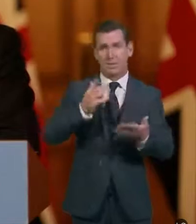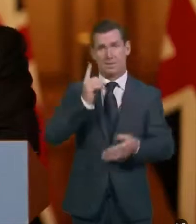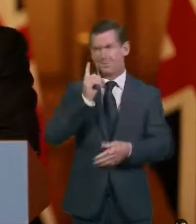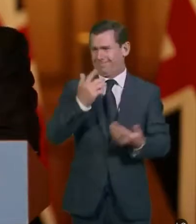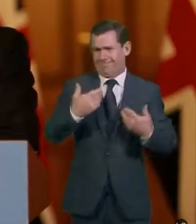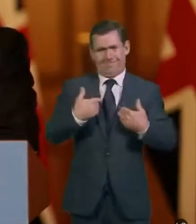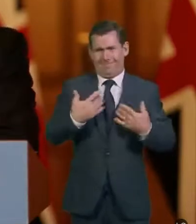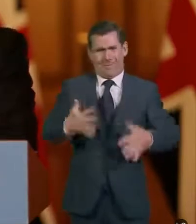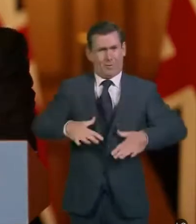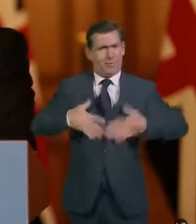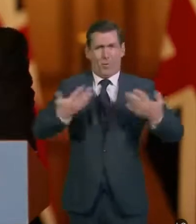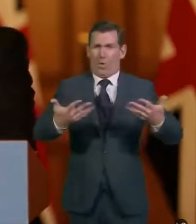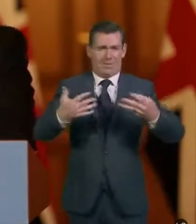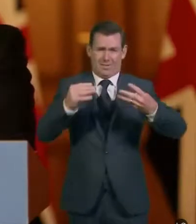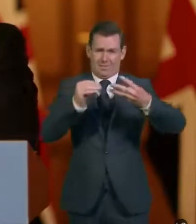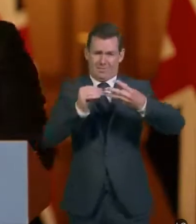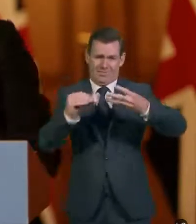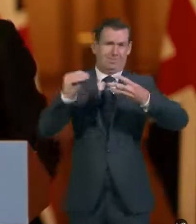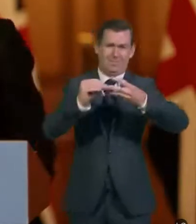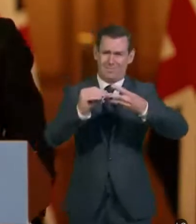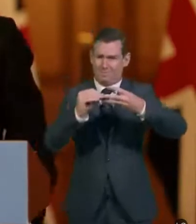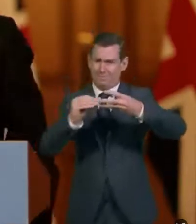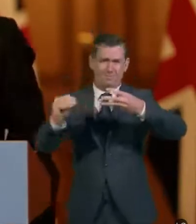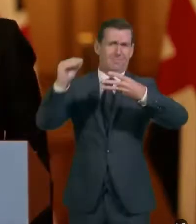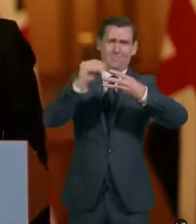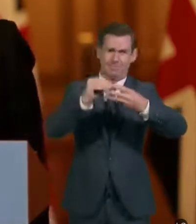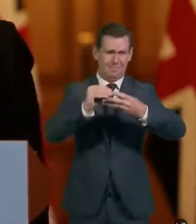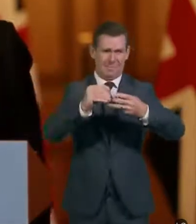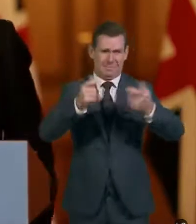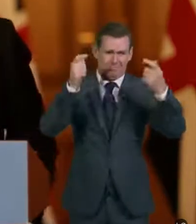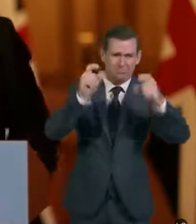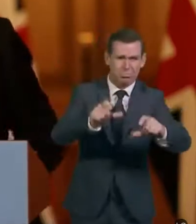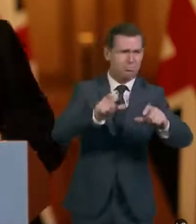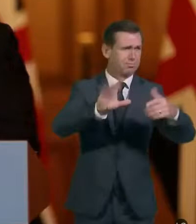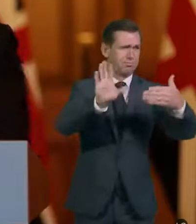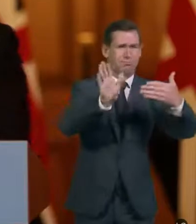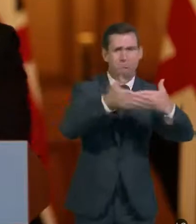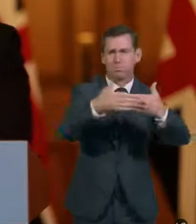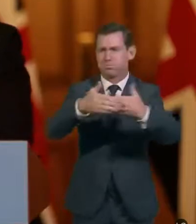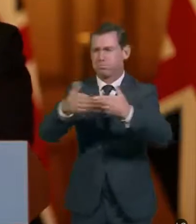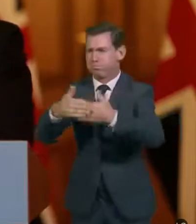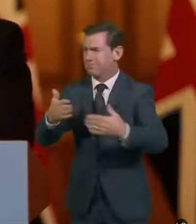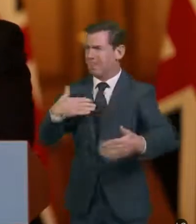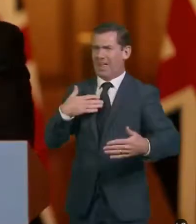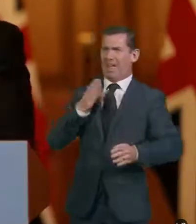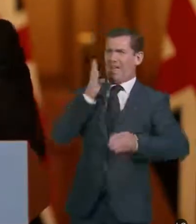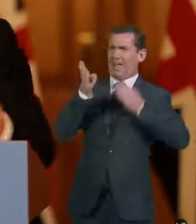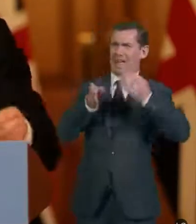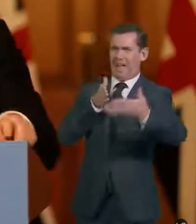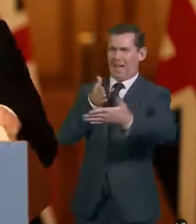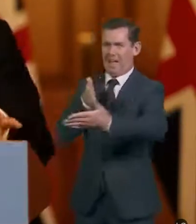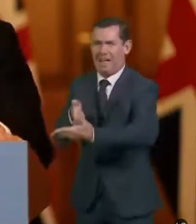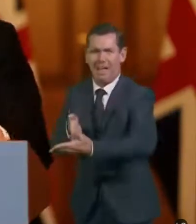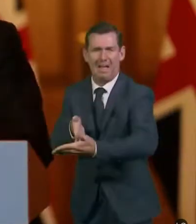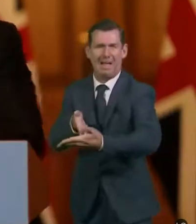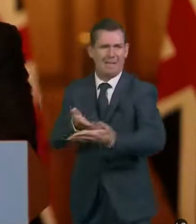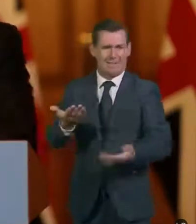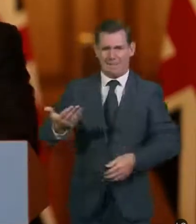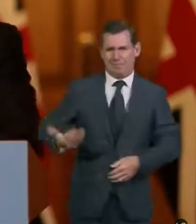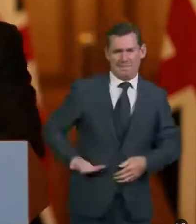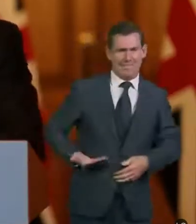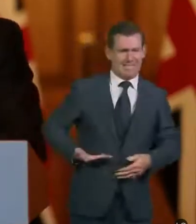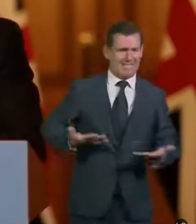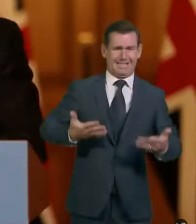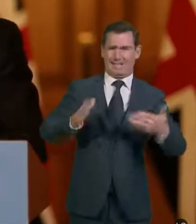damage local businesses, curtail individual freedom, and impose significant strains on people's mental health.